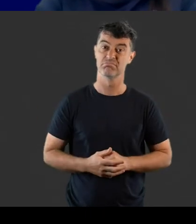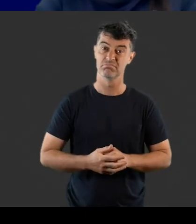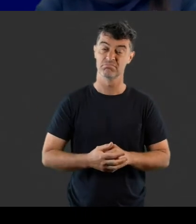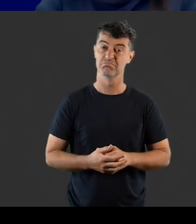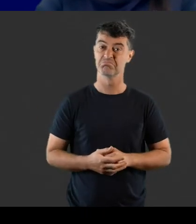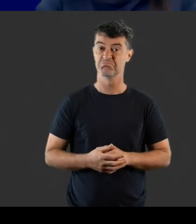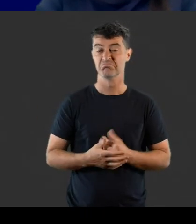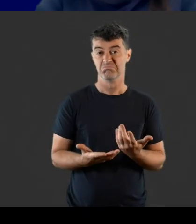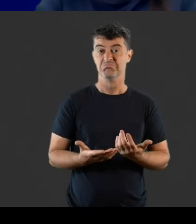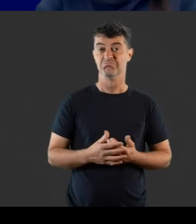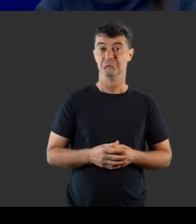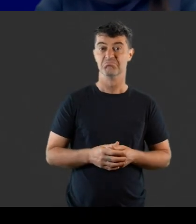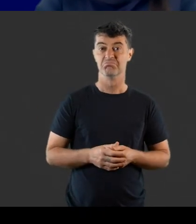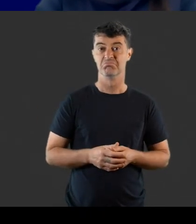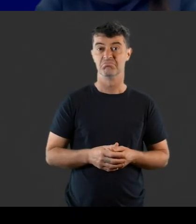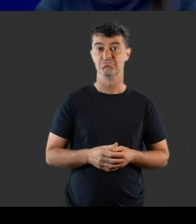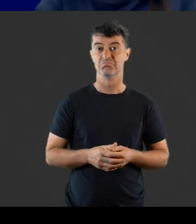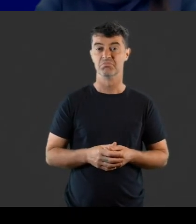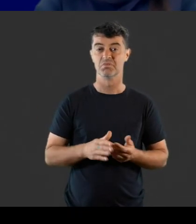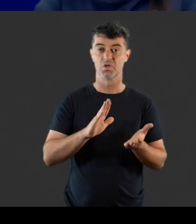Examples of visual field deficits include